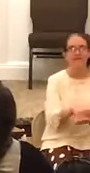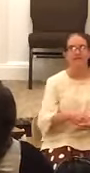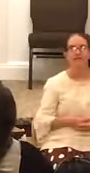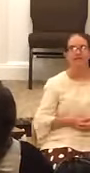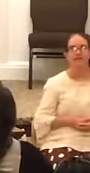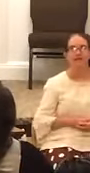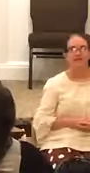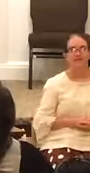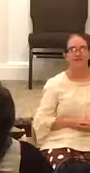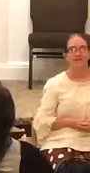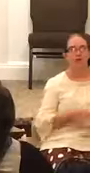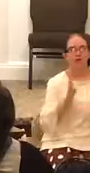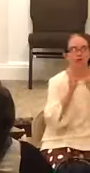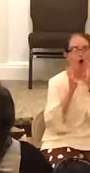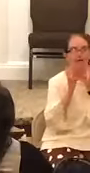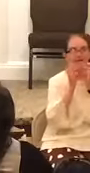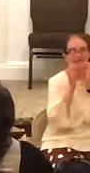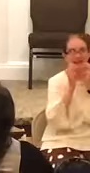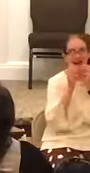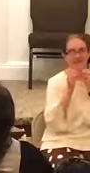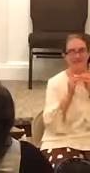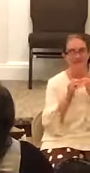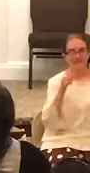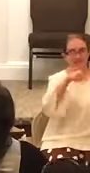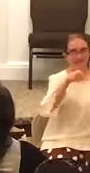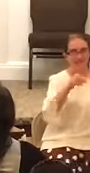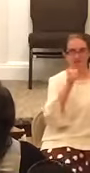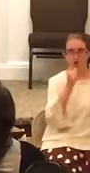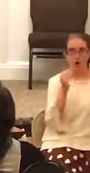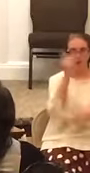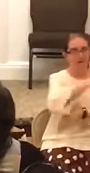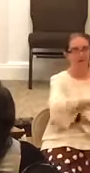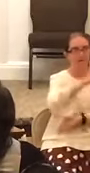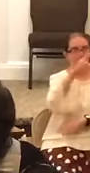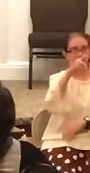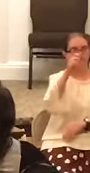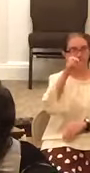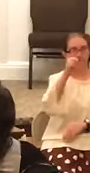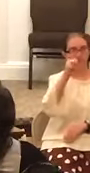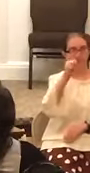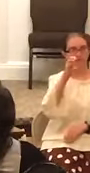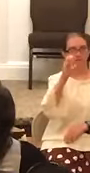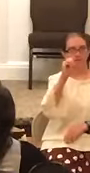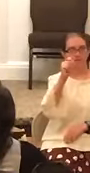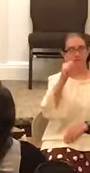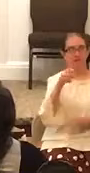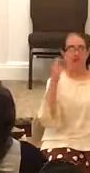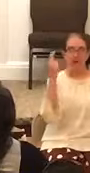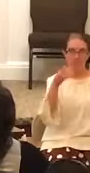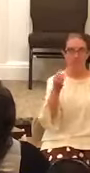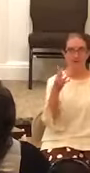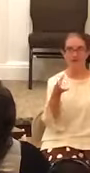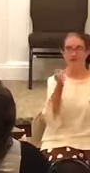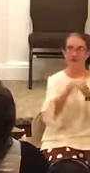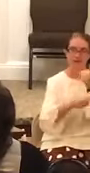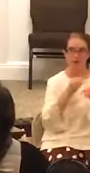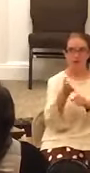Hallelujah. They spake with tongues. This is not on the day of Pentecost. That was happened several years ago.